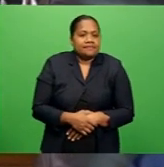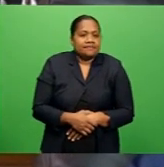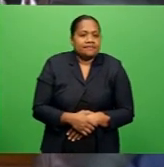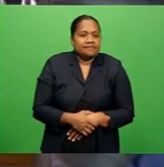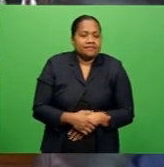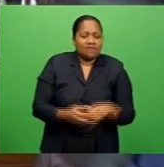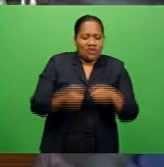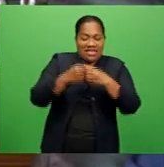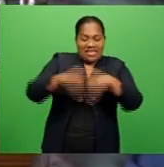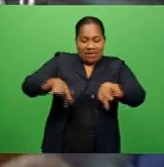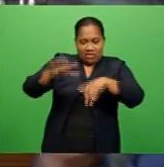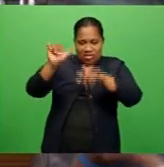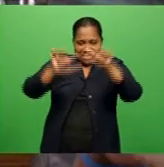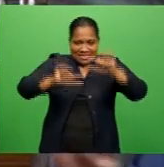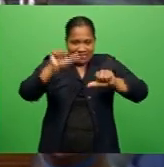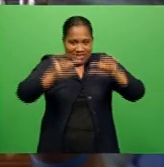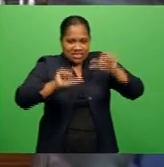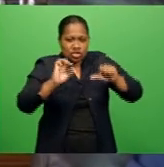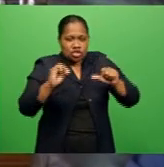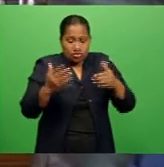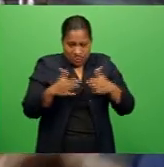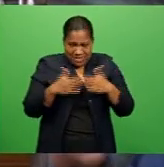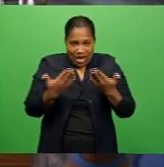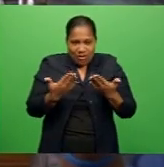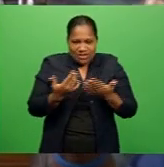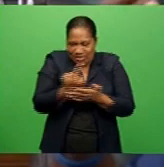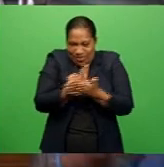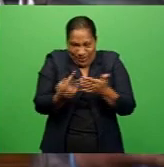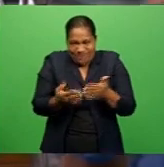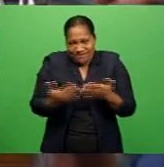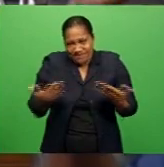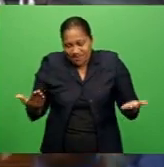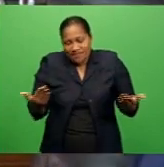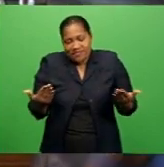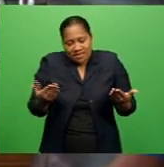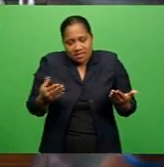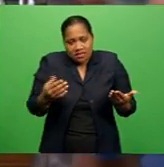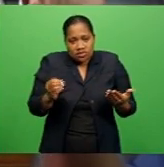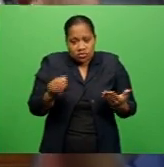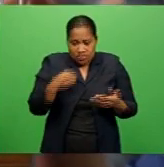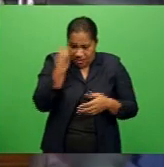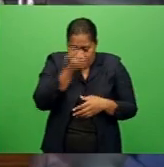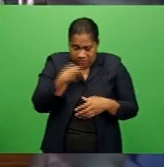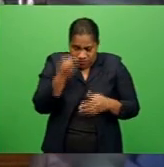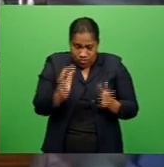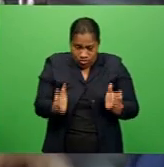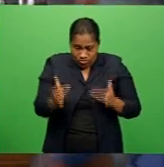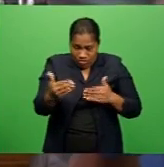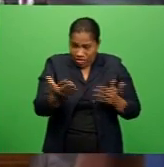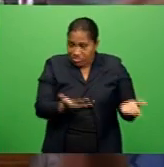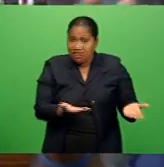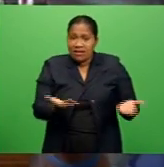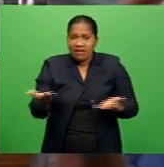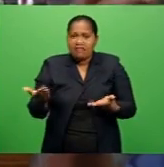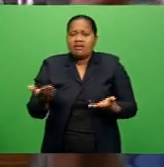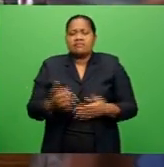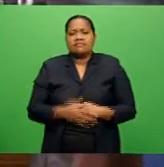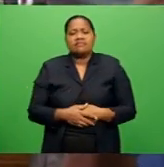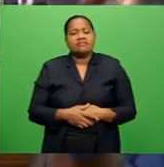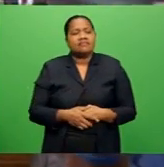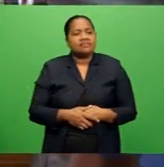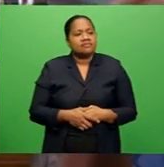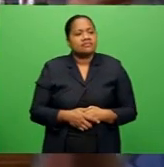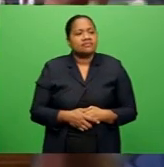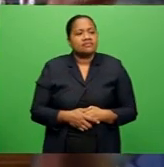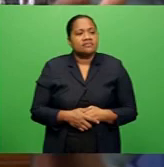damage assessments so these are temporary ones. And the whole concept behind this food rationing is food forward. That's the idea